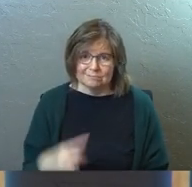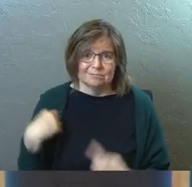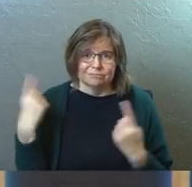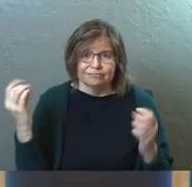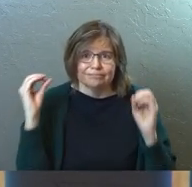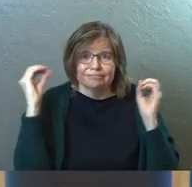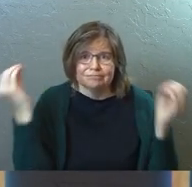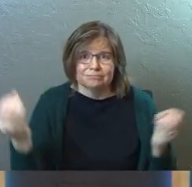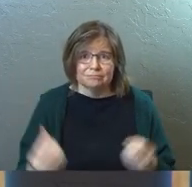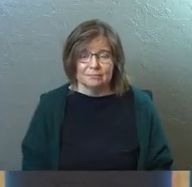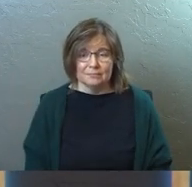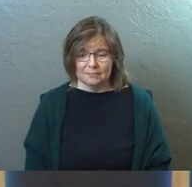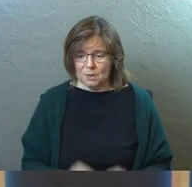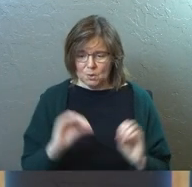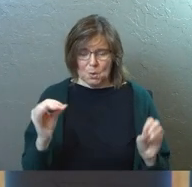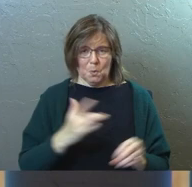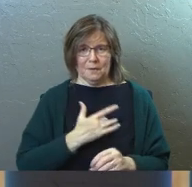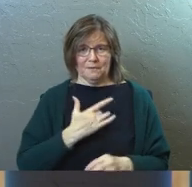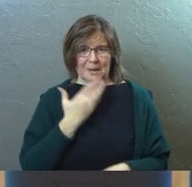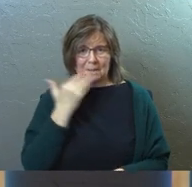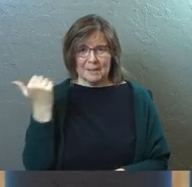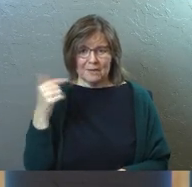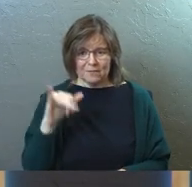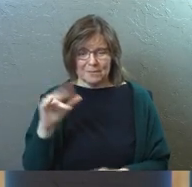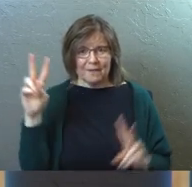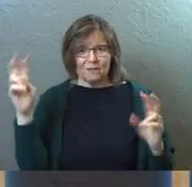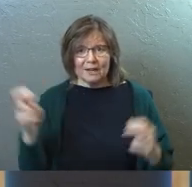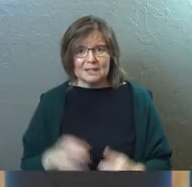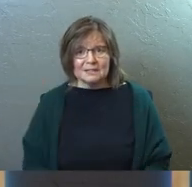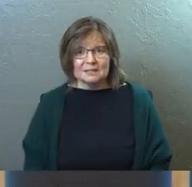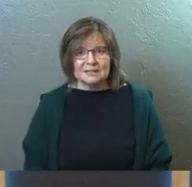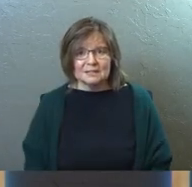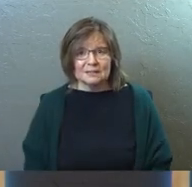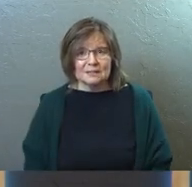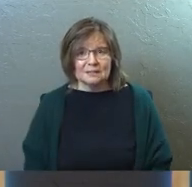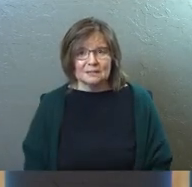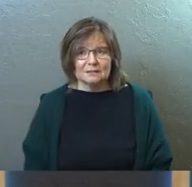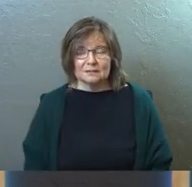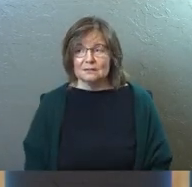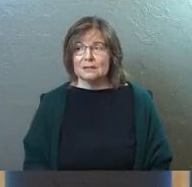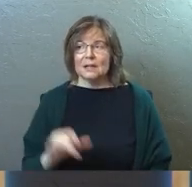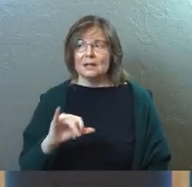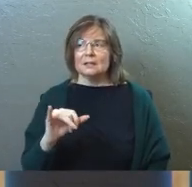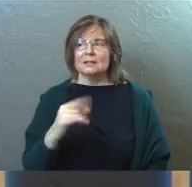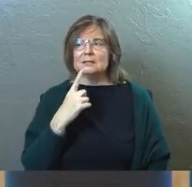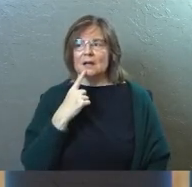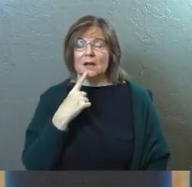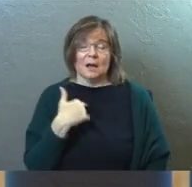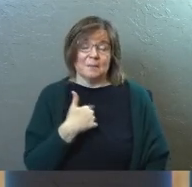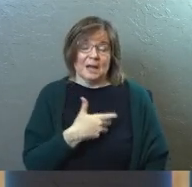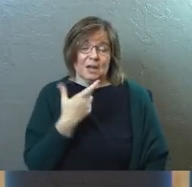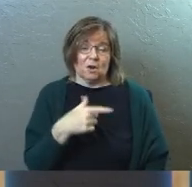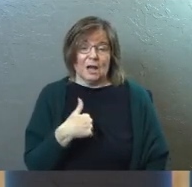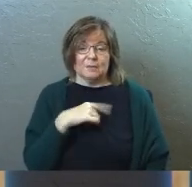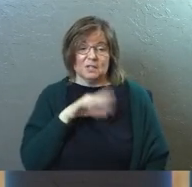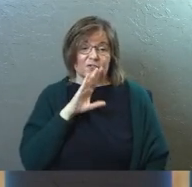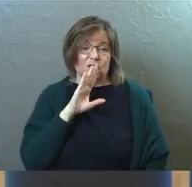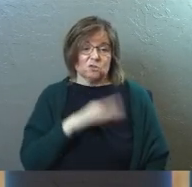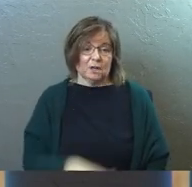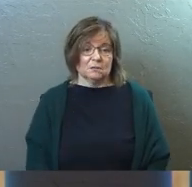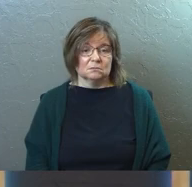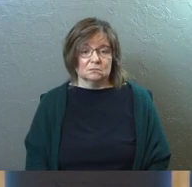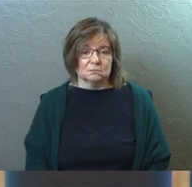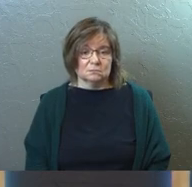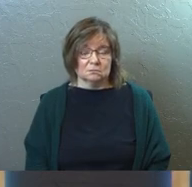Ever. No one ever felt better from that phrase. Yeah, it's like saying, I'm not angry, I'm just